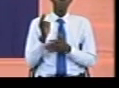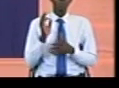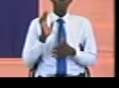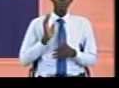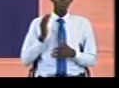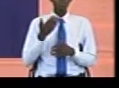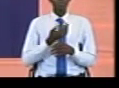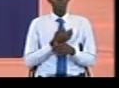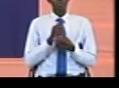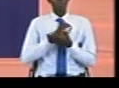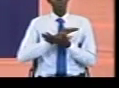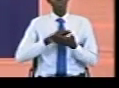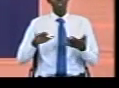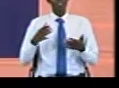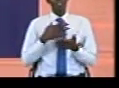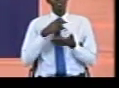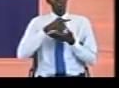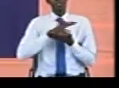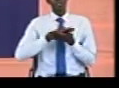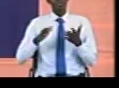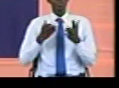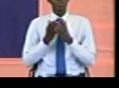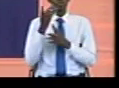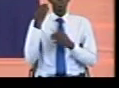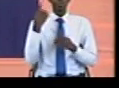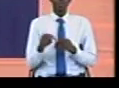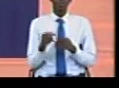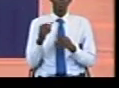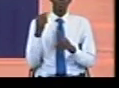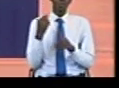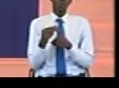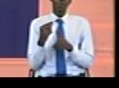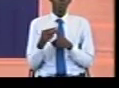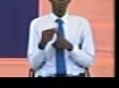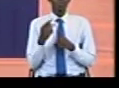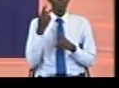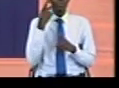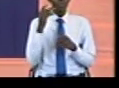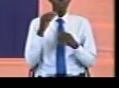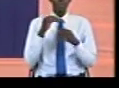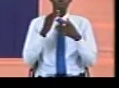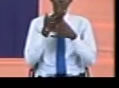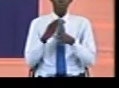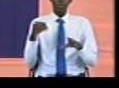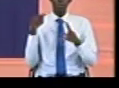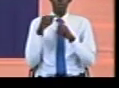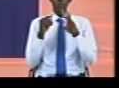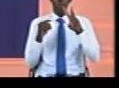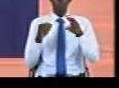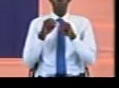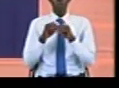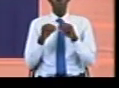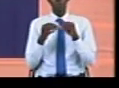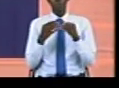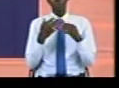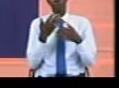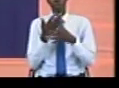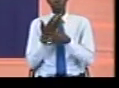purity through the word. Look at this. Number one, I divide this to various sections. Number one is prayer for